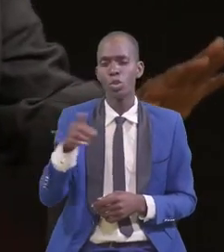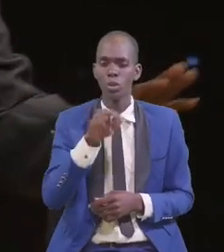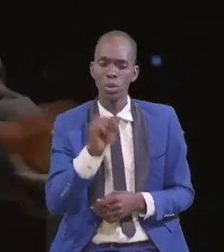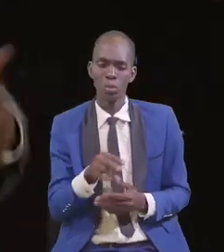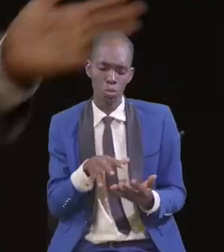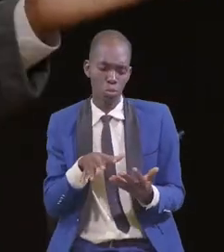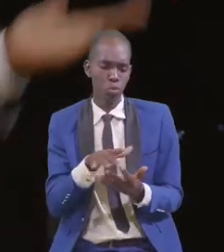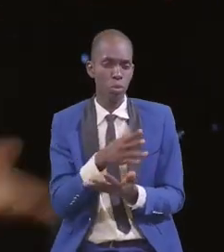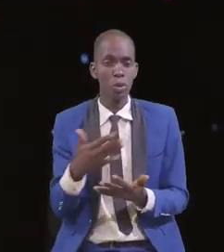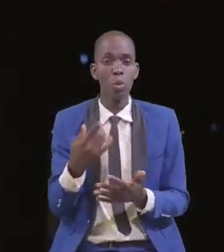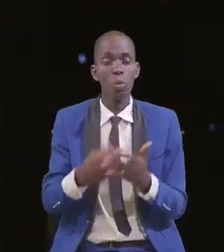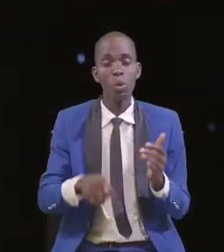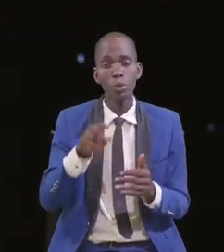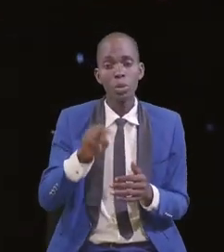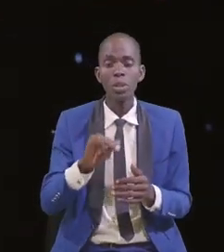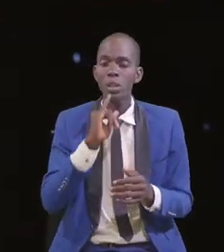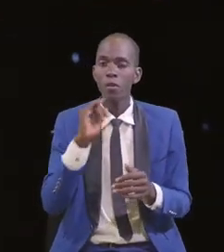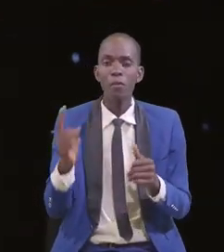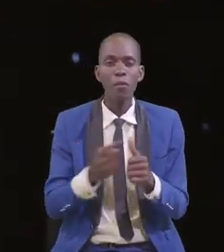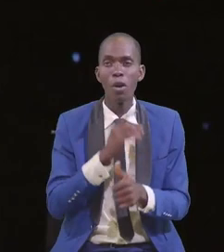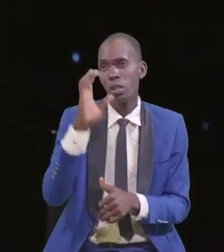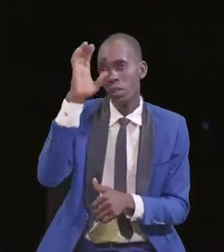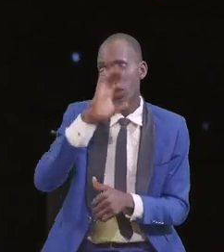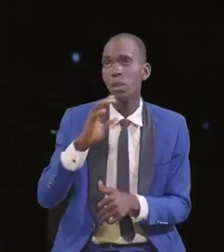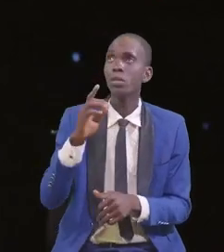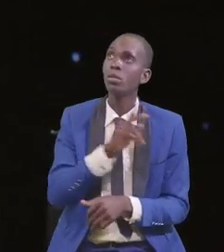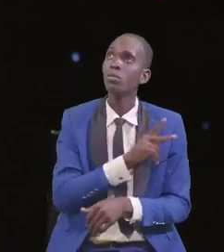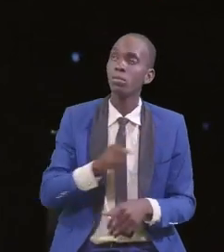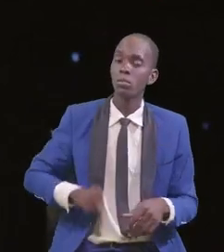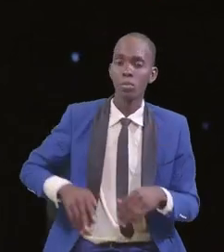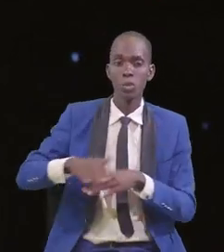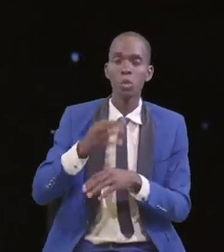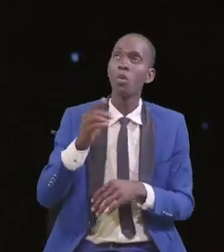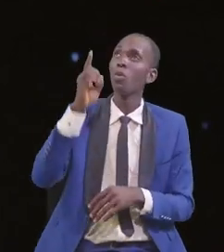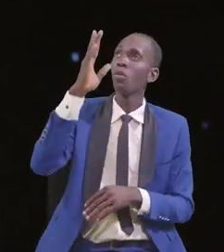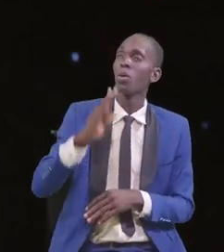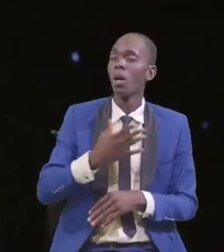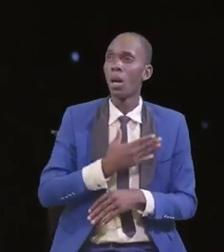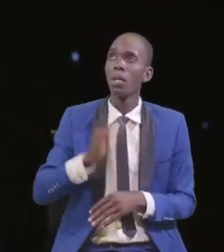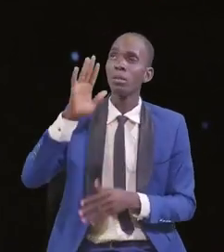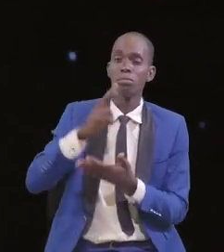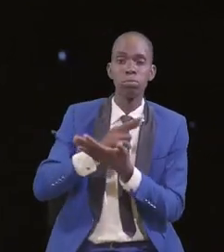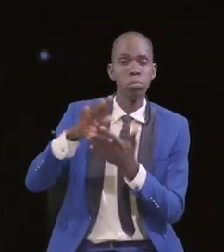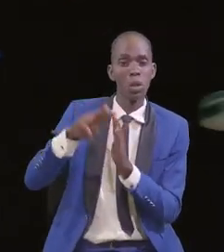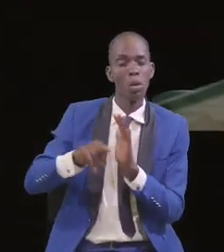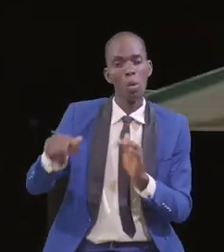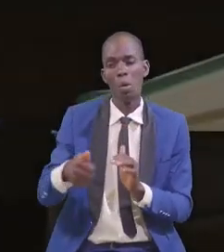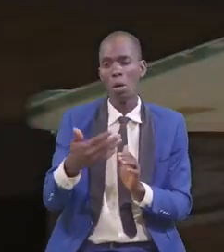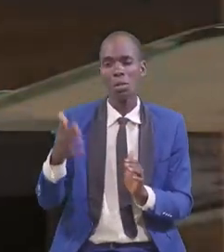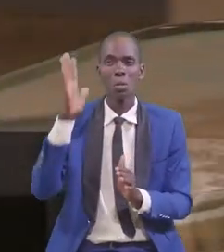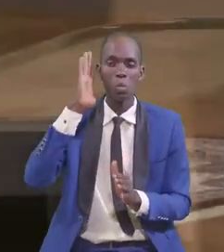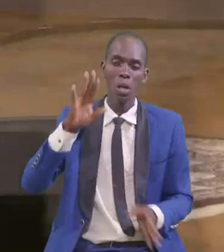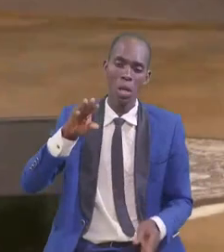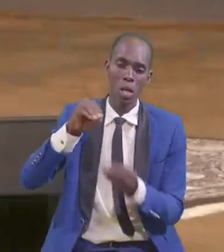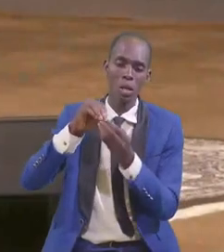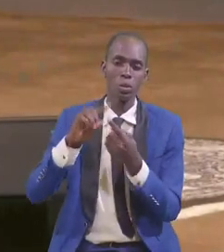All we need to do is seek ye for the kingdom of God and his righteousness, and all these things shall be added unto you. Because